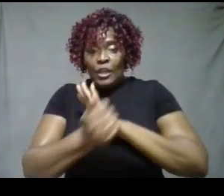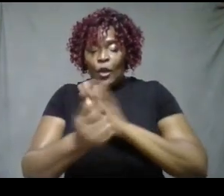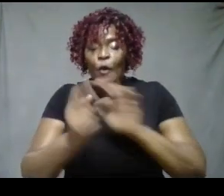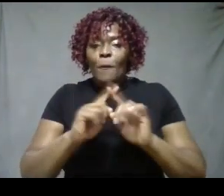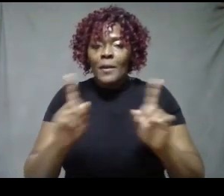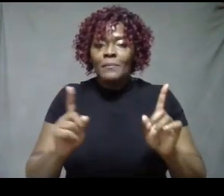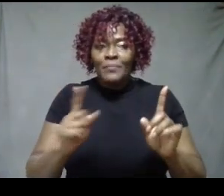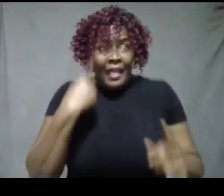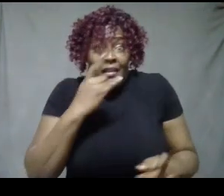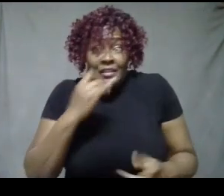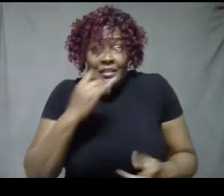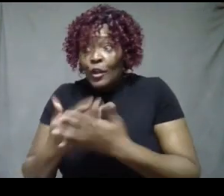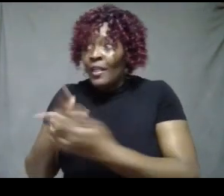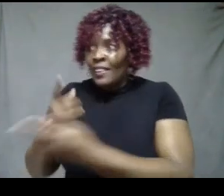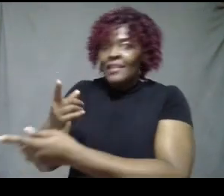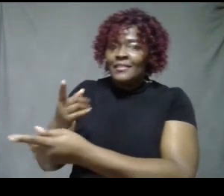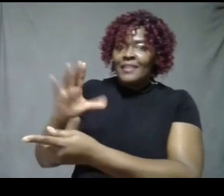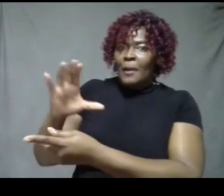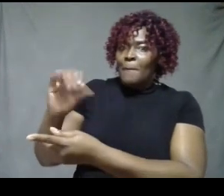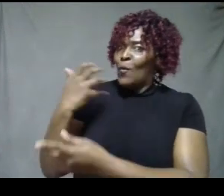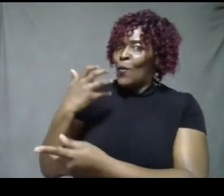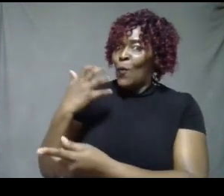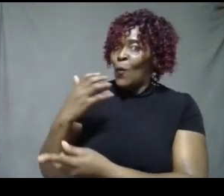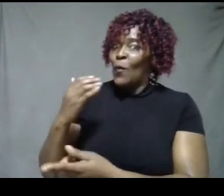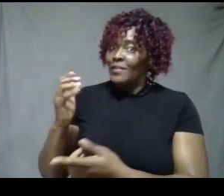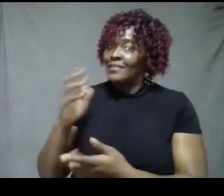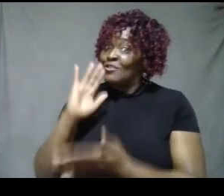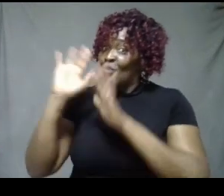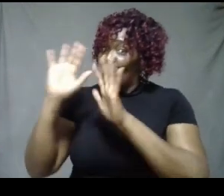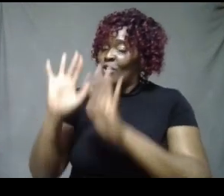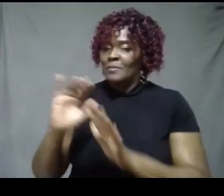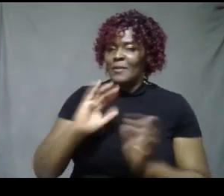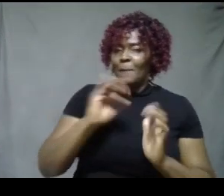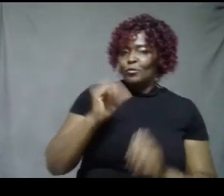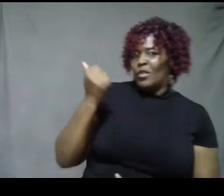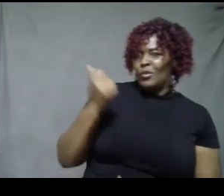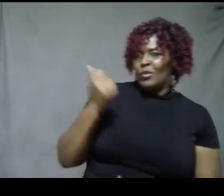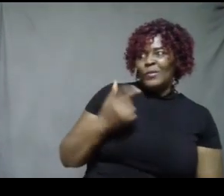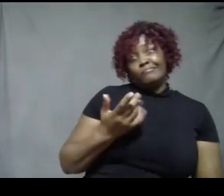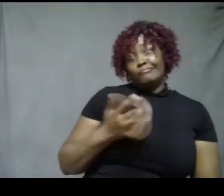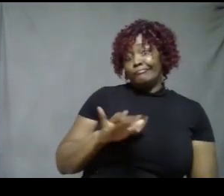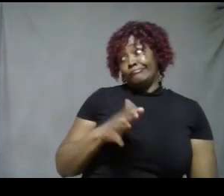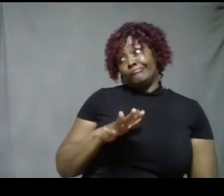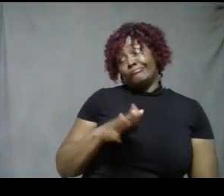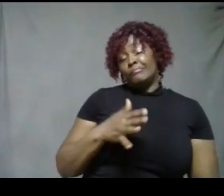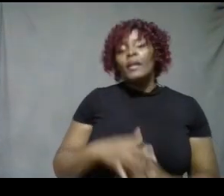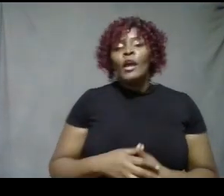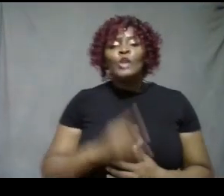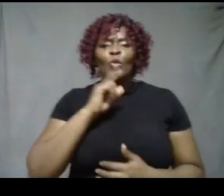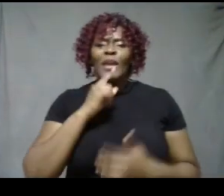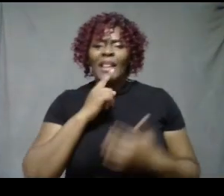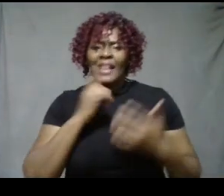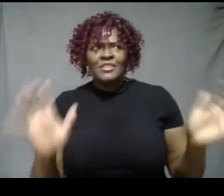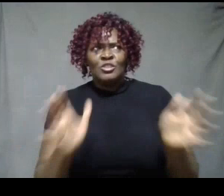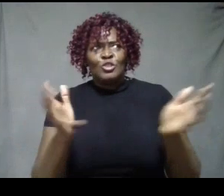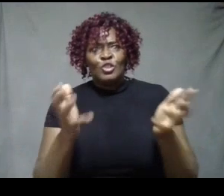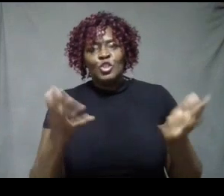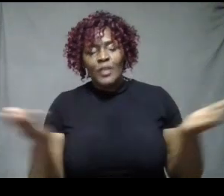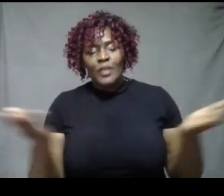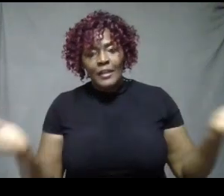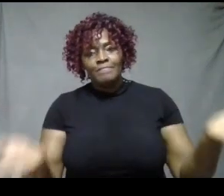town, and these guys aren't one of them. So, you know, let's do something right and move this thing forward, and just really encourage you to, you know, the